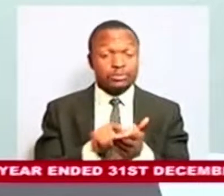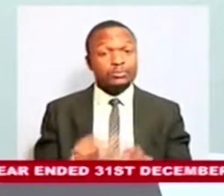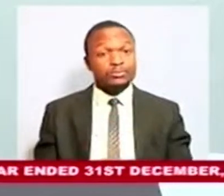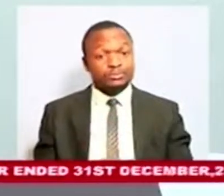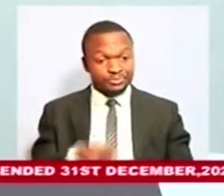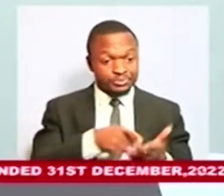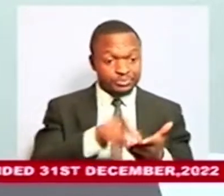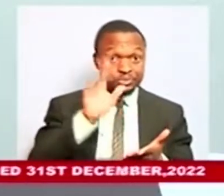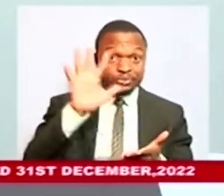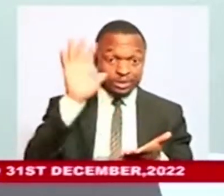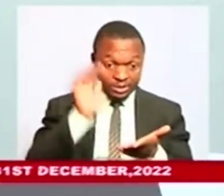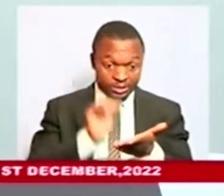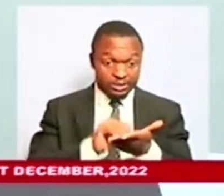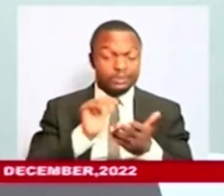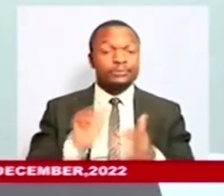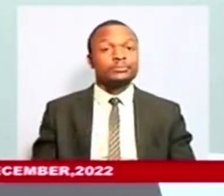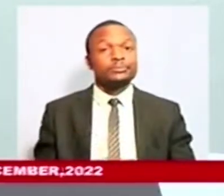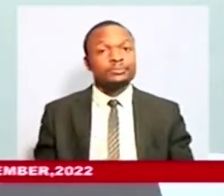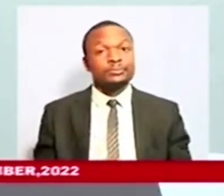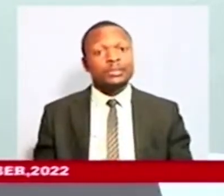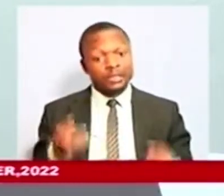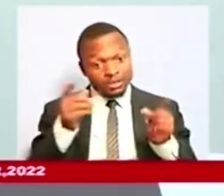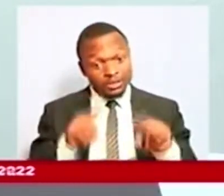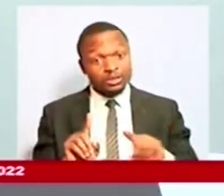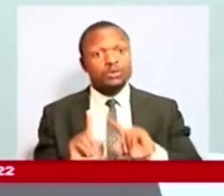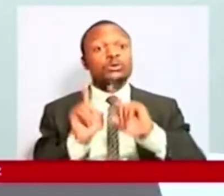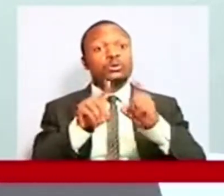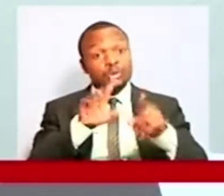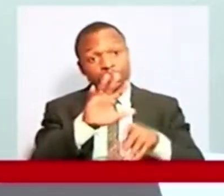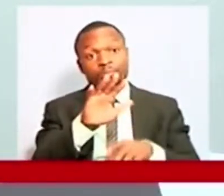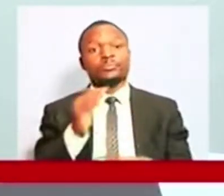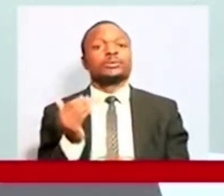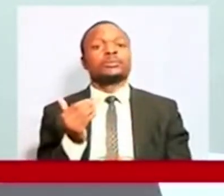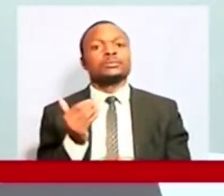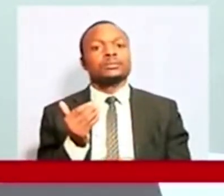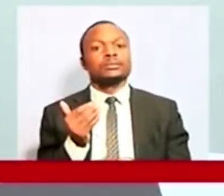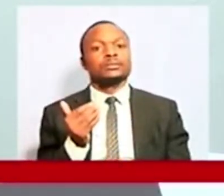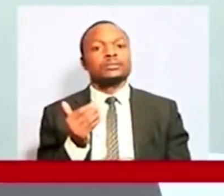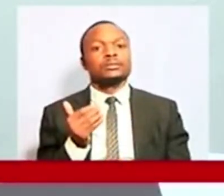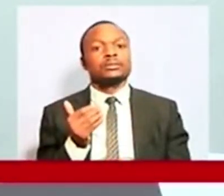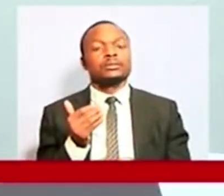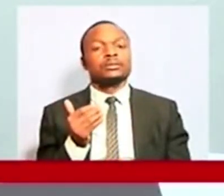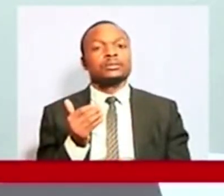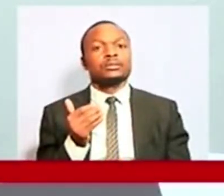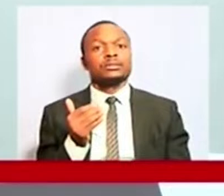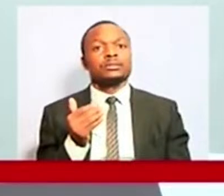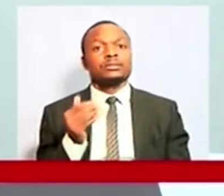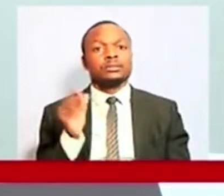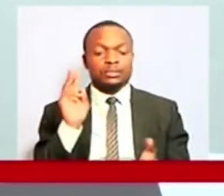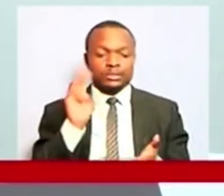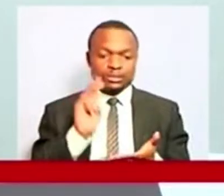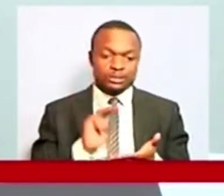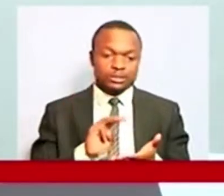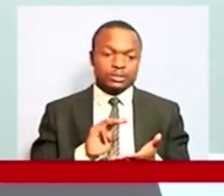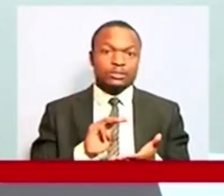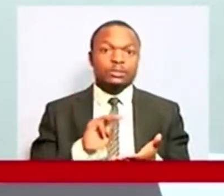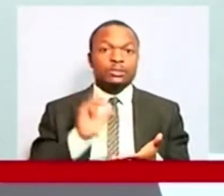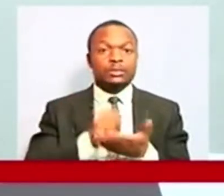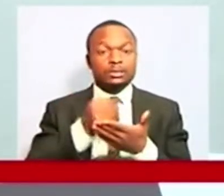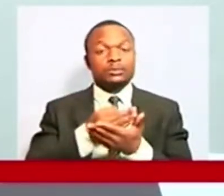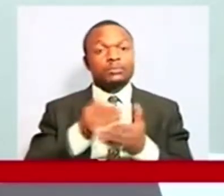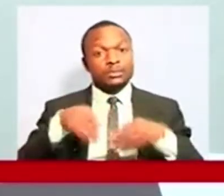are paid 5,000. Then you are going back to Zambia, you are given 10,000. Same